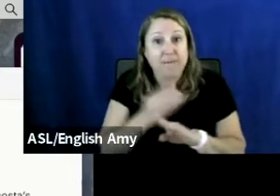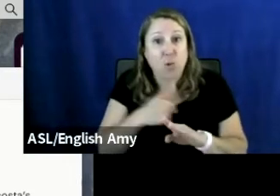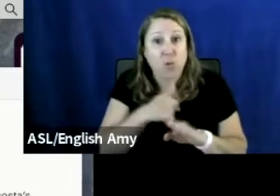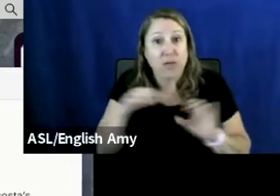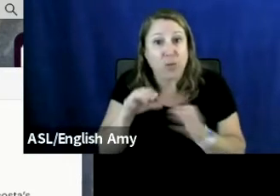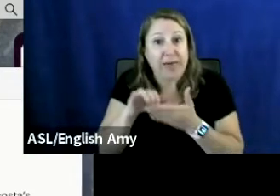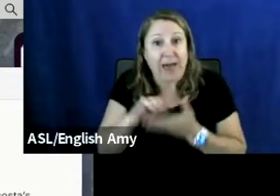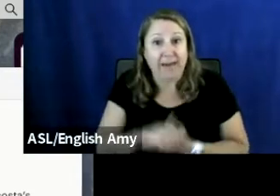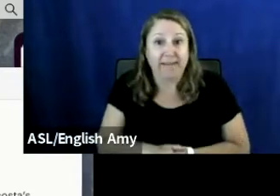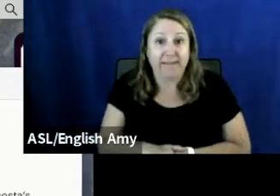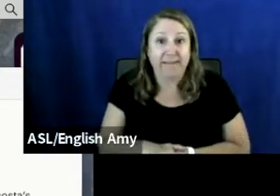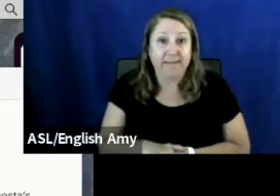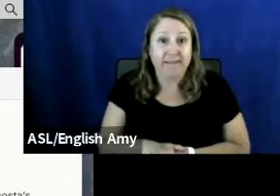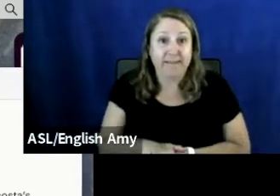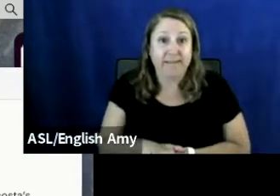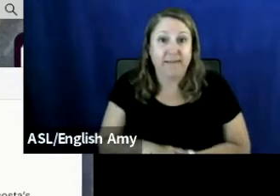like.